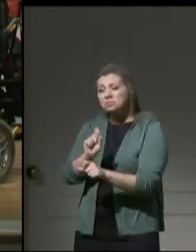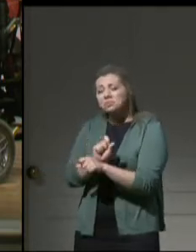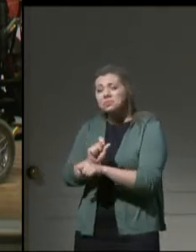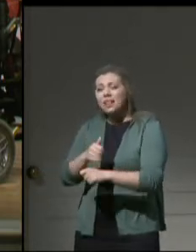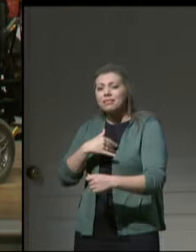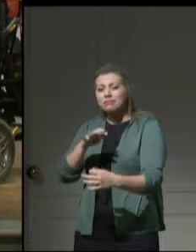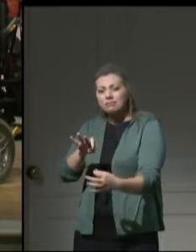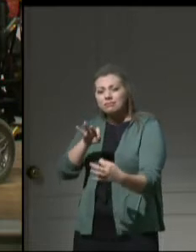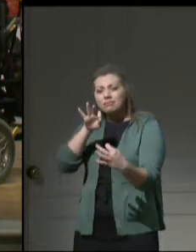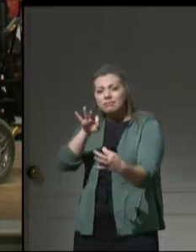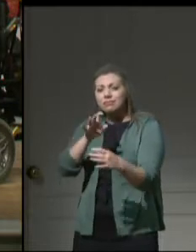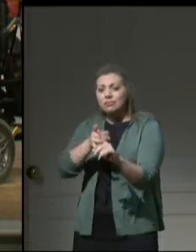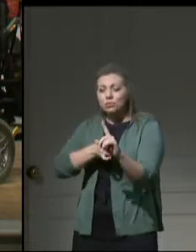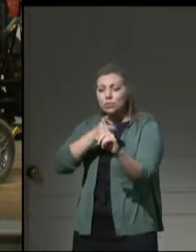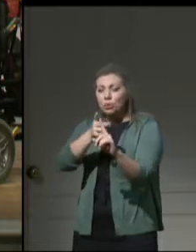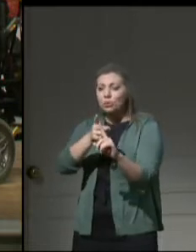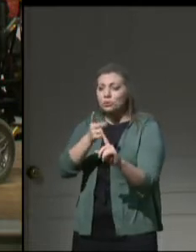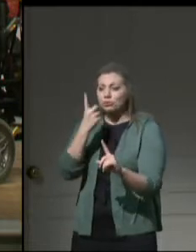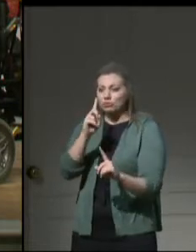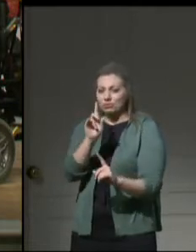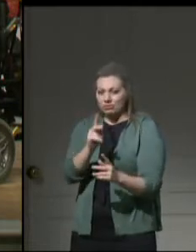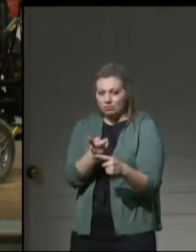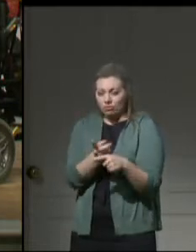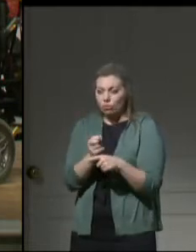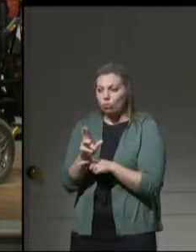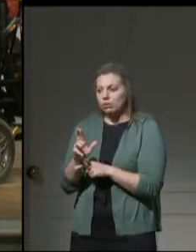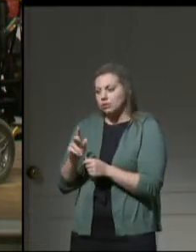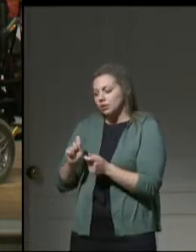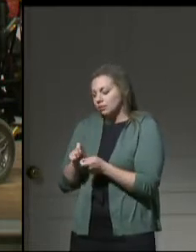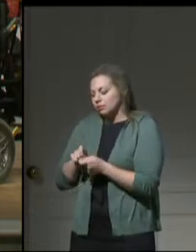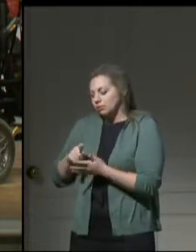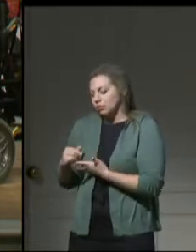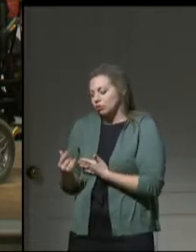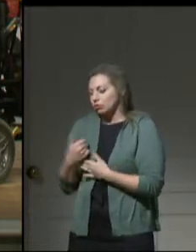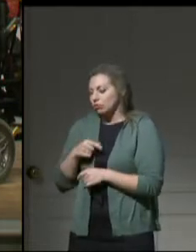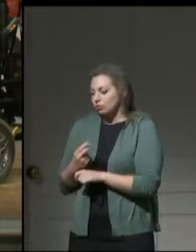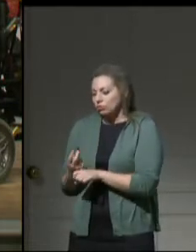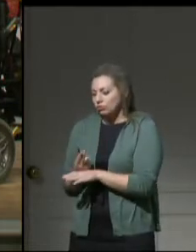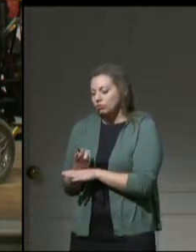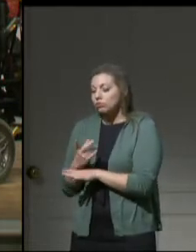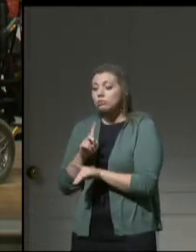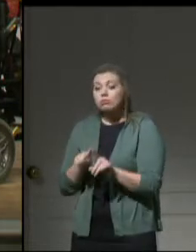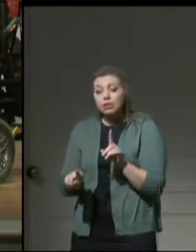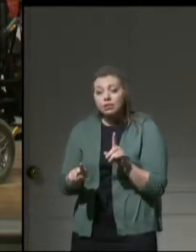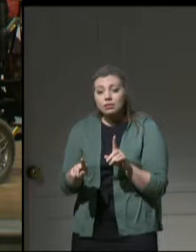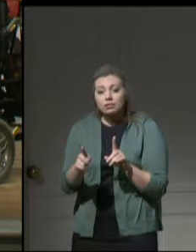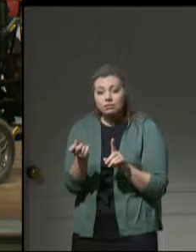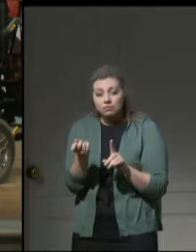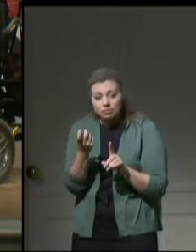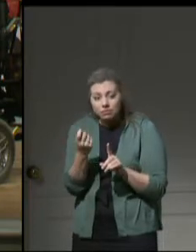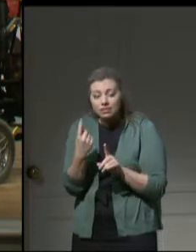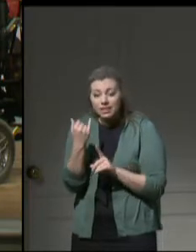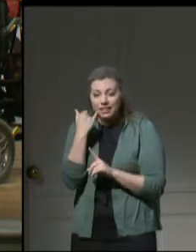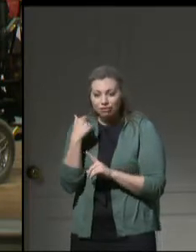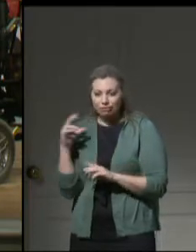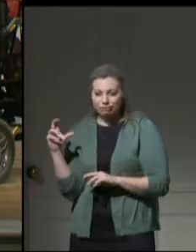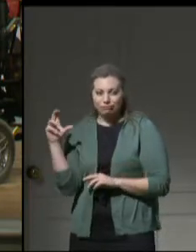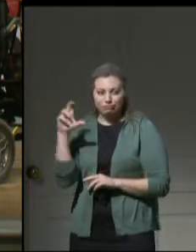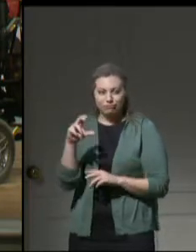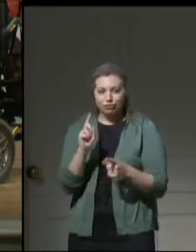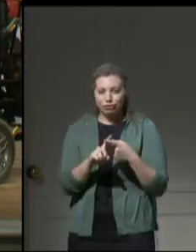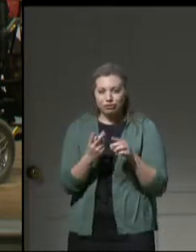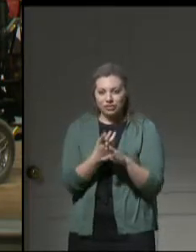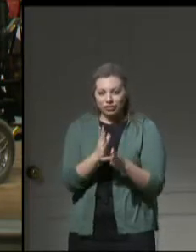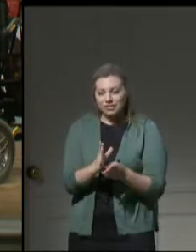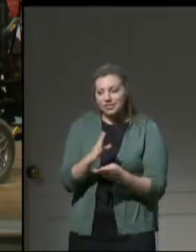intentions for a product or a project that we're working on, but when you place it in the hands of users